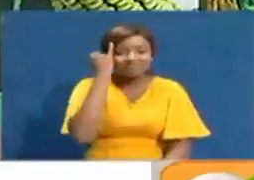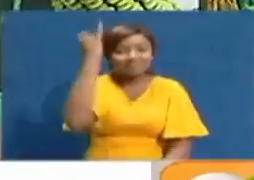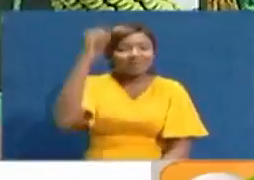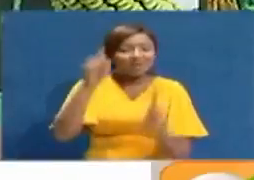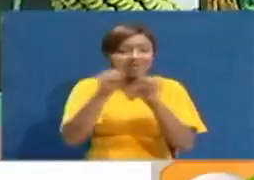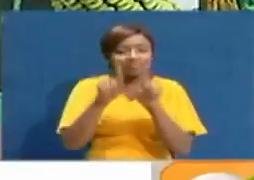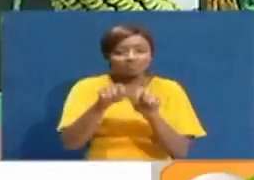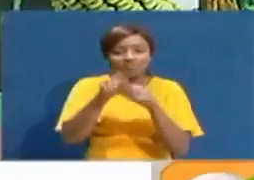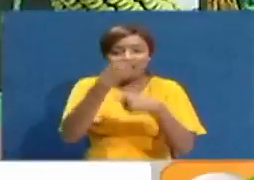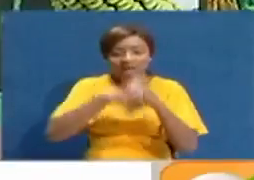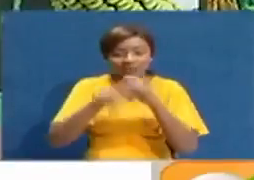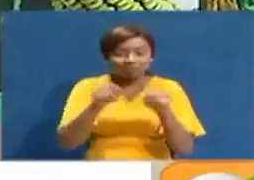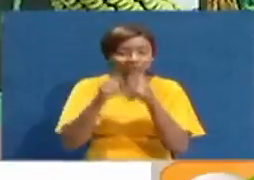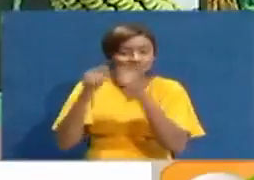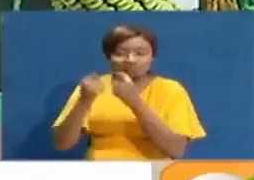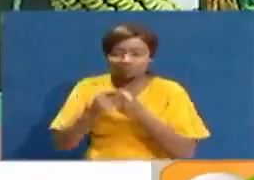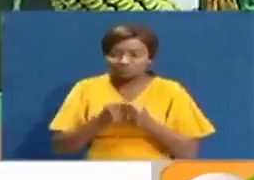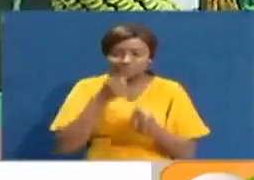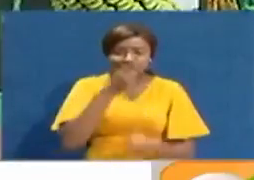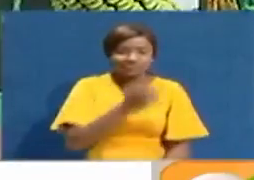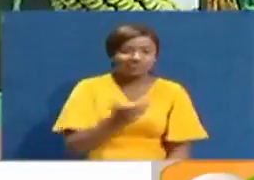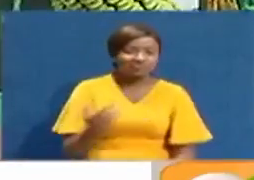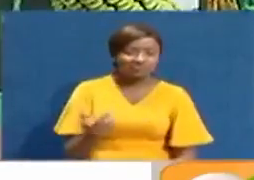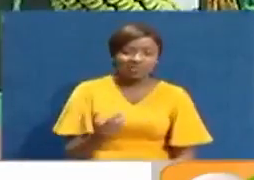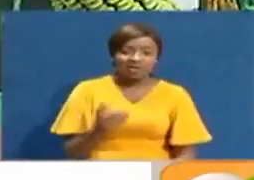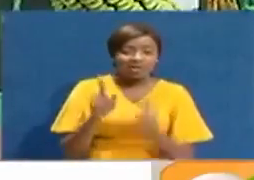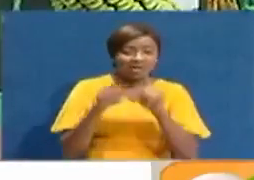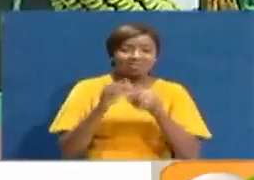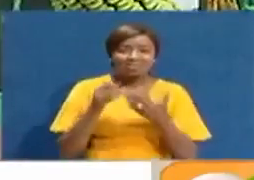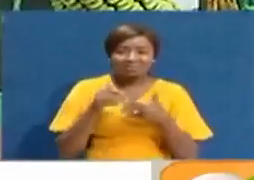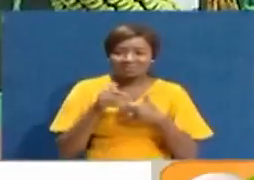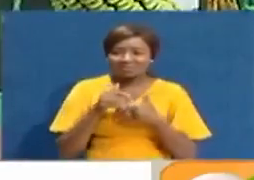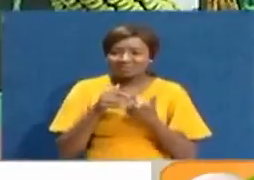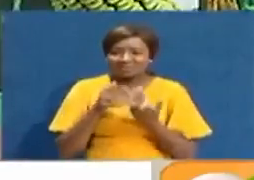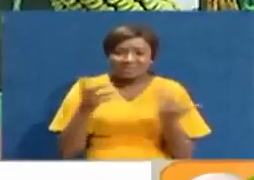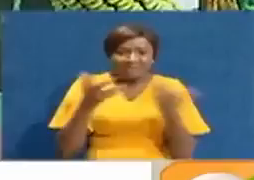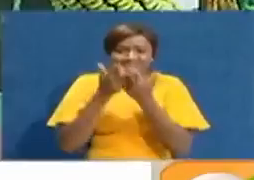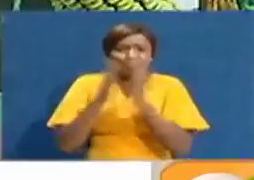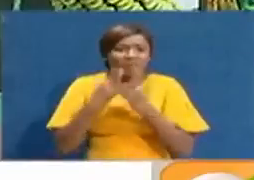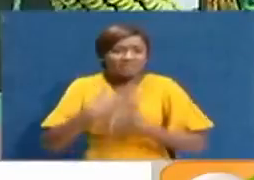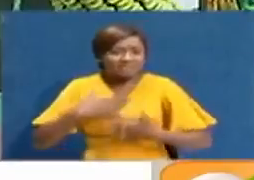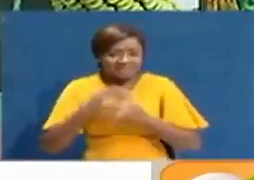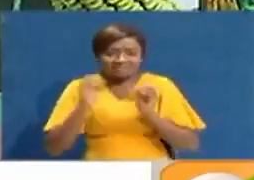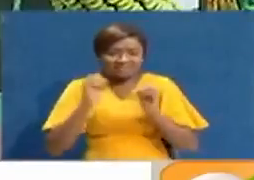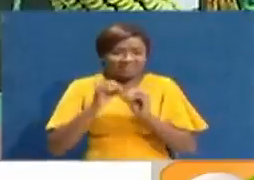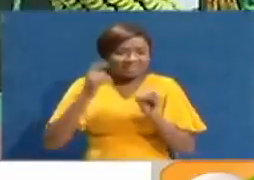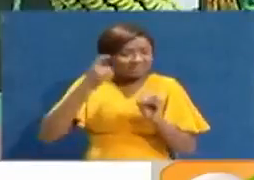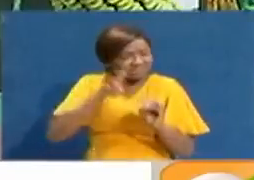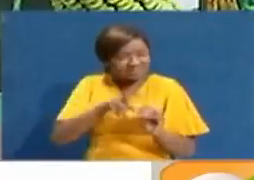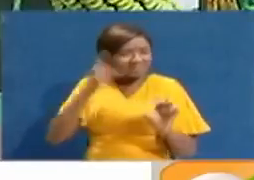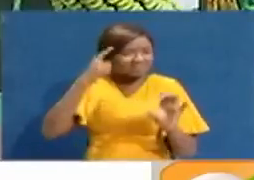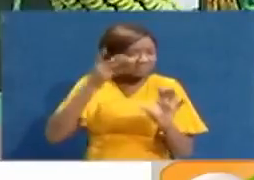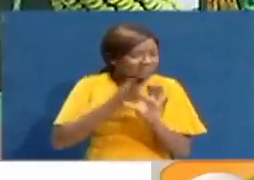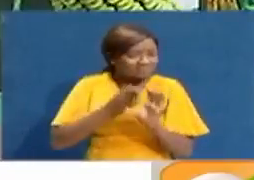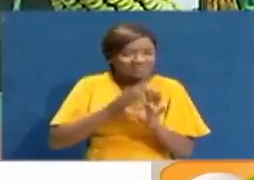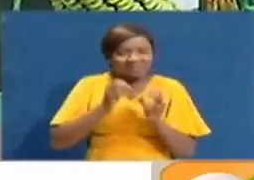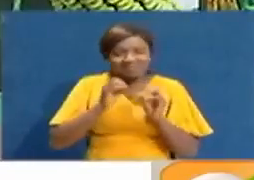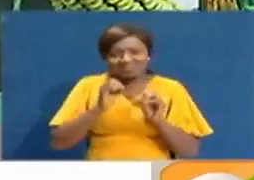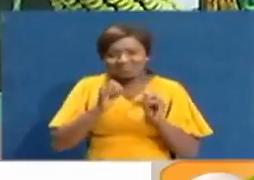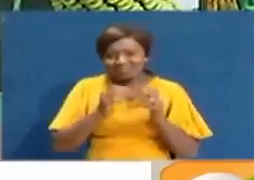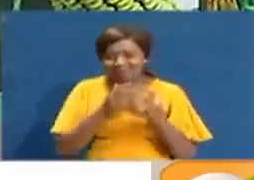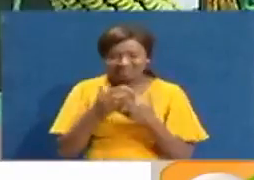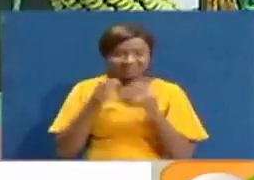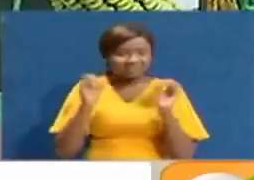administrative overreach. It is bereft of the basics of science. It is nonsensical, ill-conceived, and as